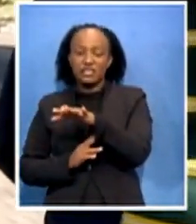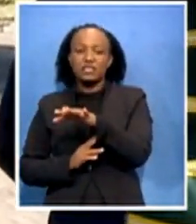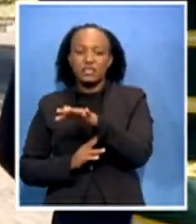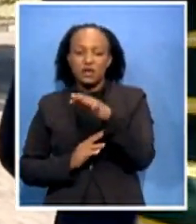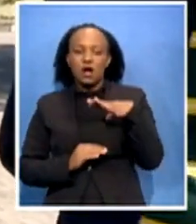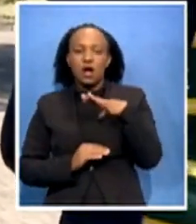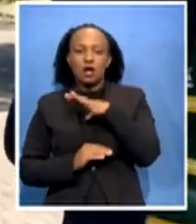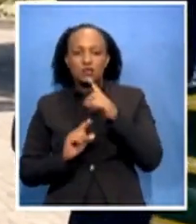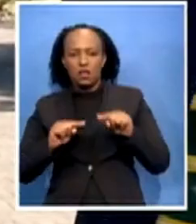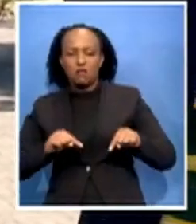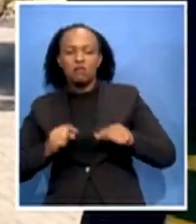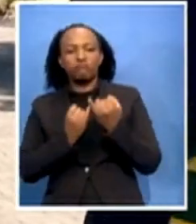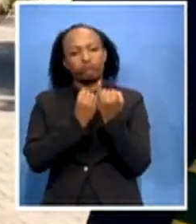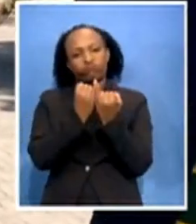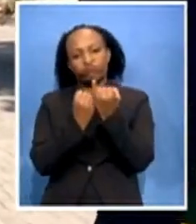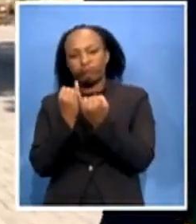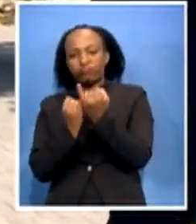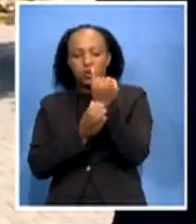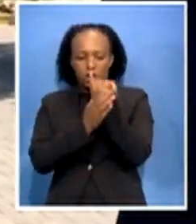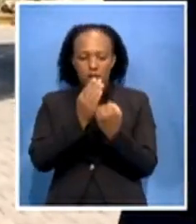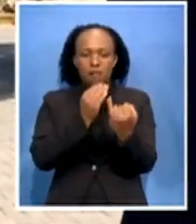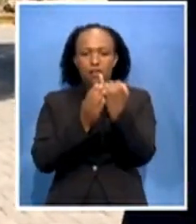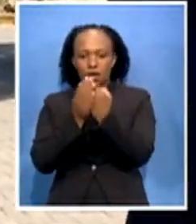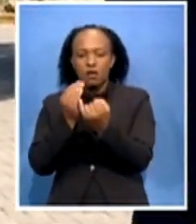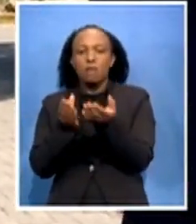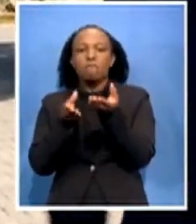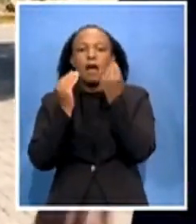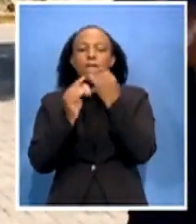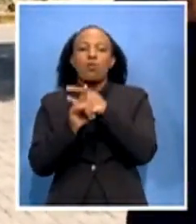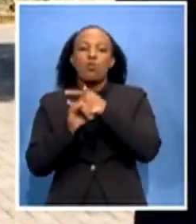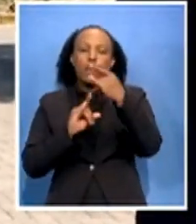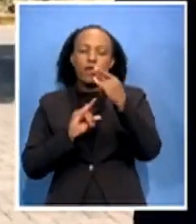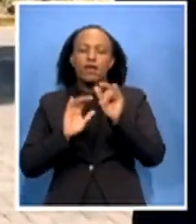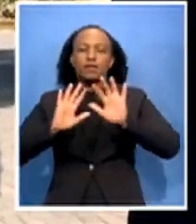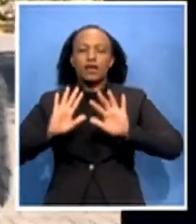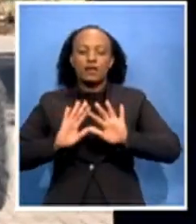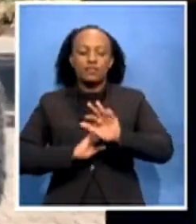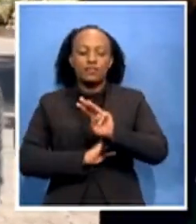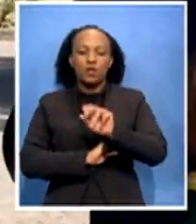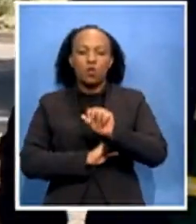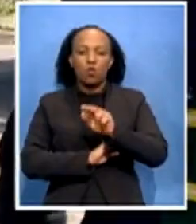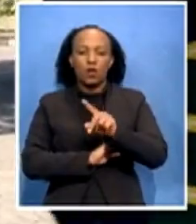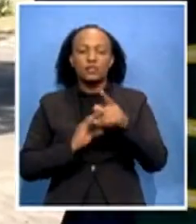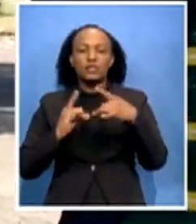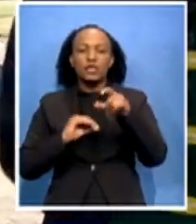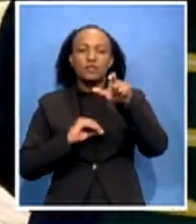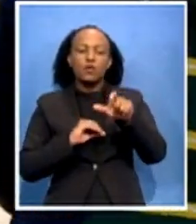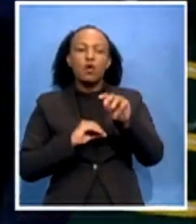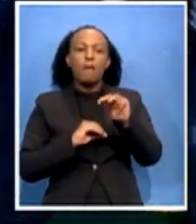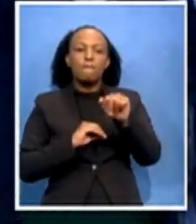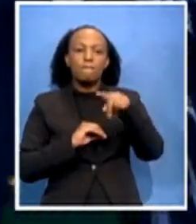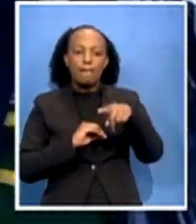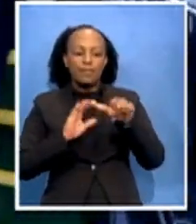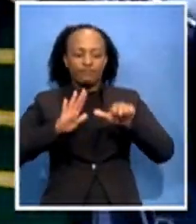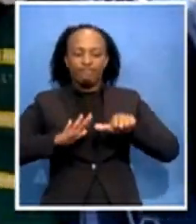they managed to win 10 wards. So we are with the convener of the MAP 16 right now. Ntate Paratani Mutlong, just take